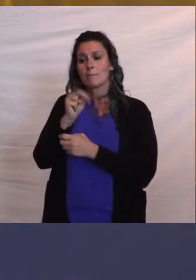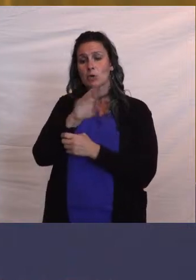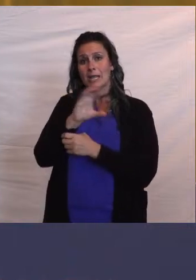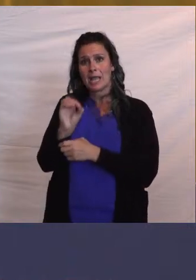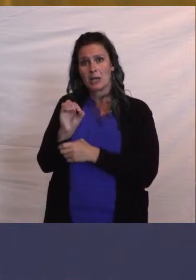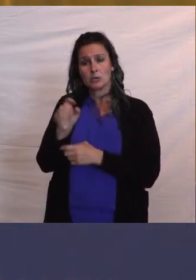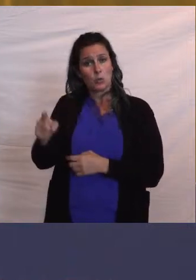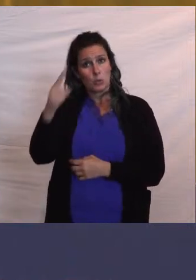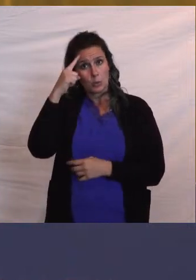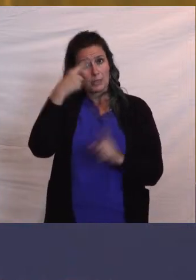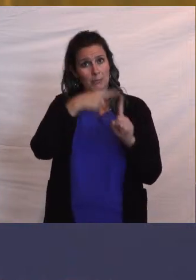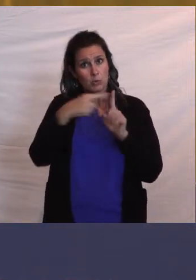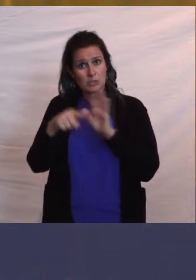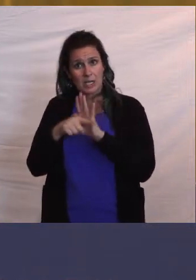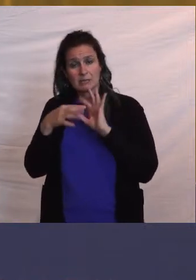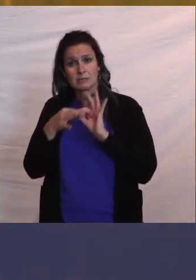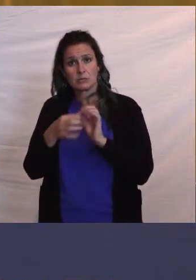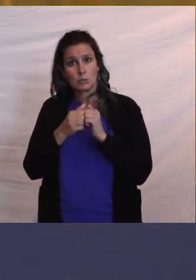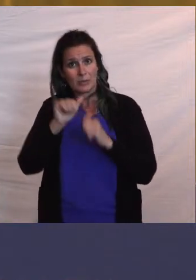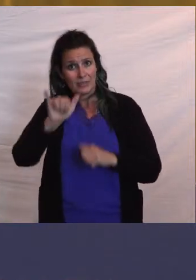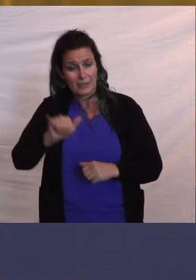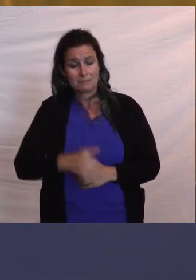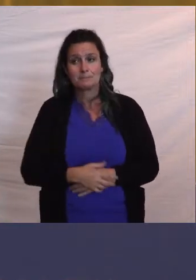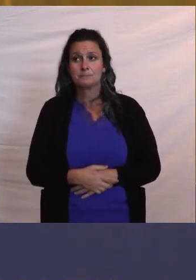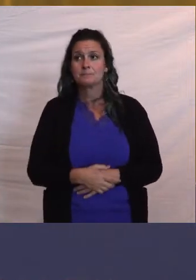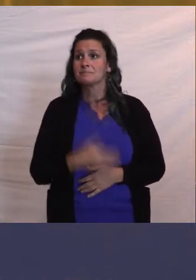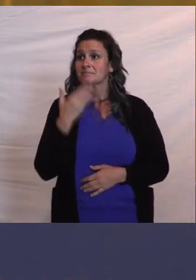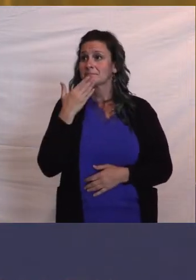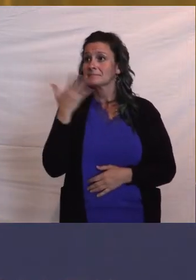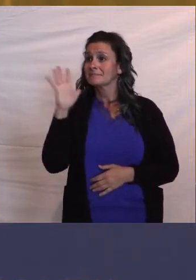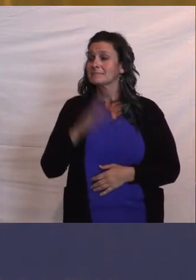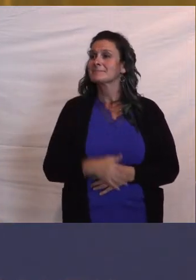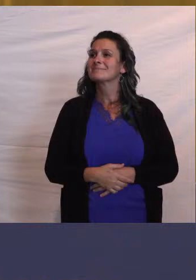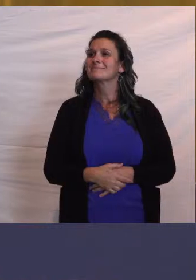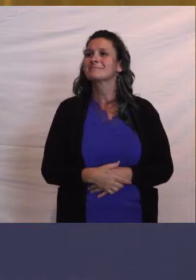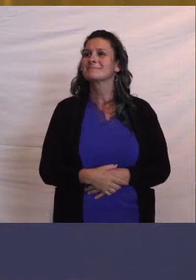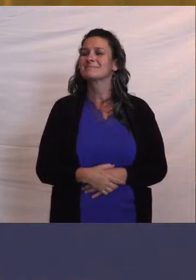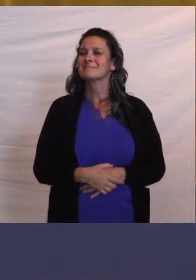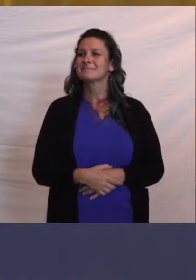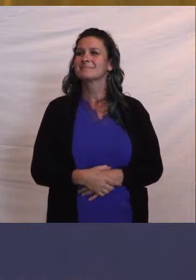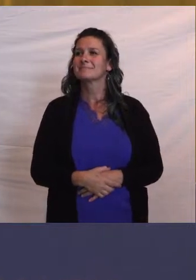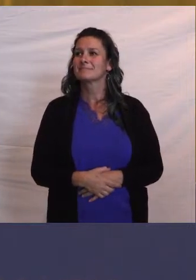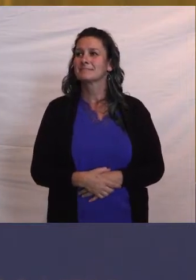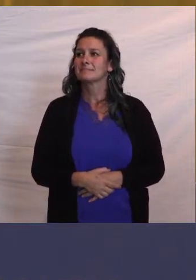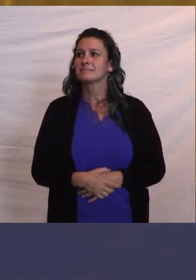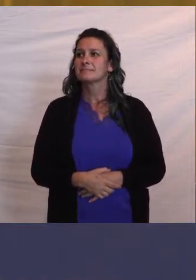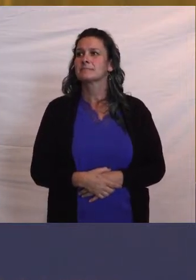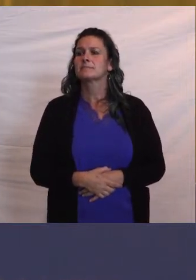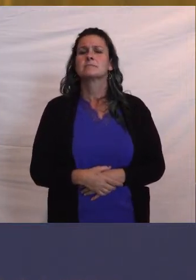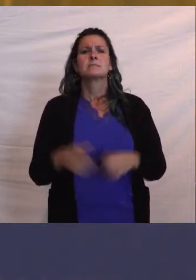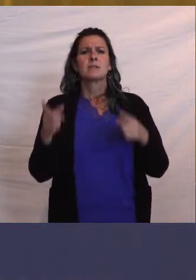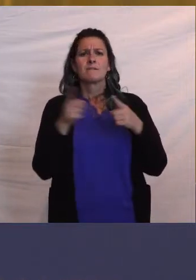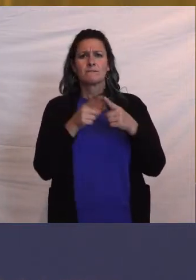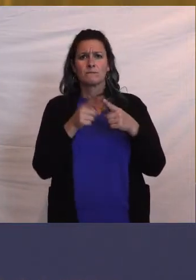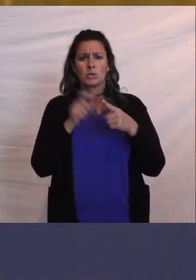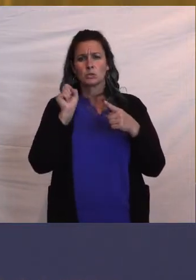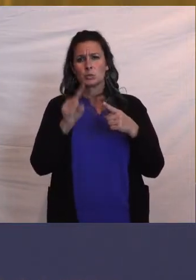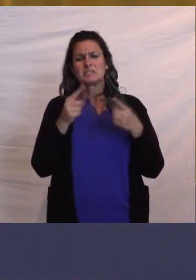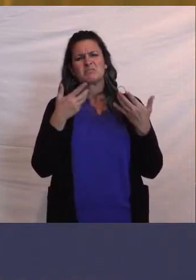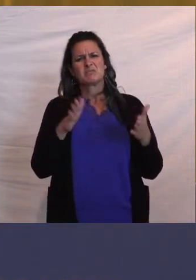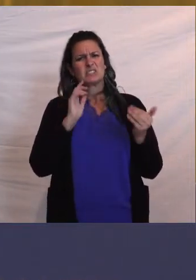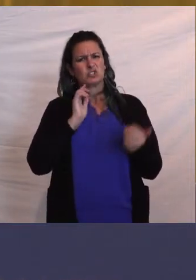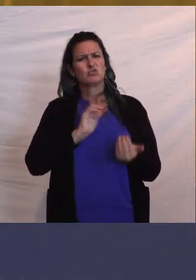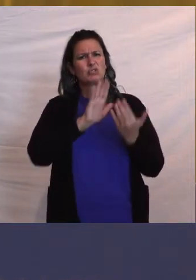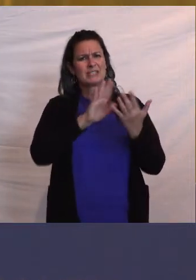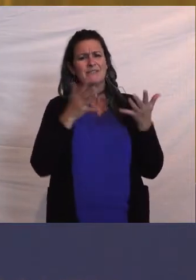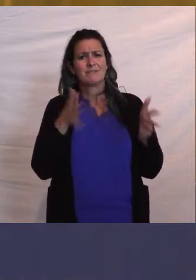do you think are the pros and cons of county jails merging? Thank you. Thanks. Listen, I think on the first one, we've kind of addressed